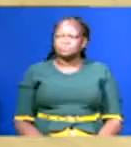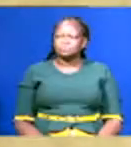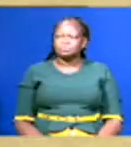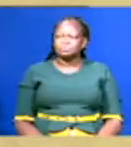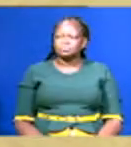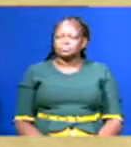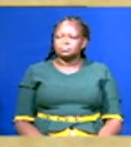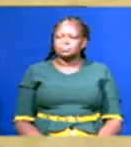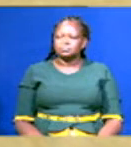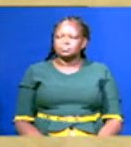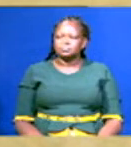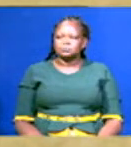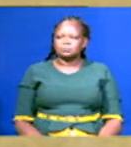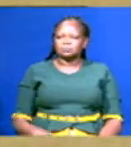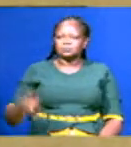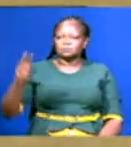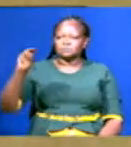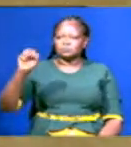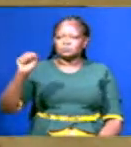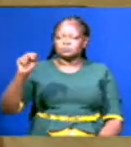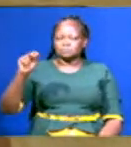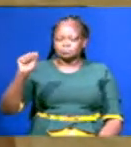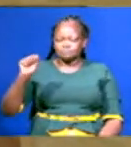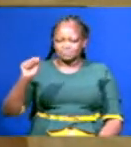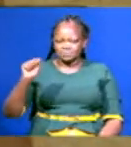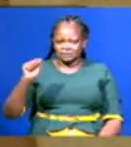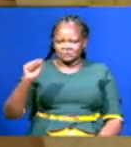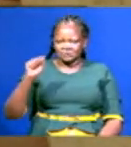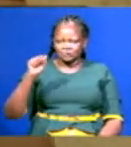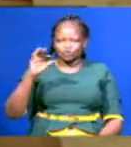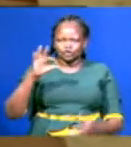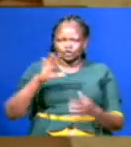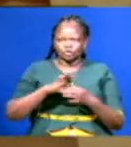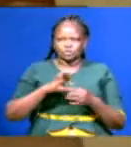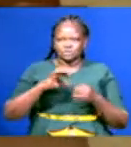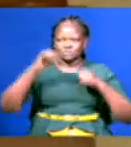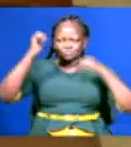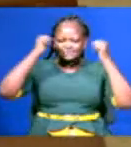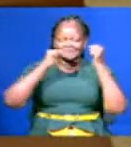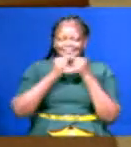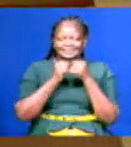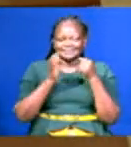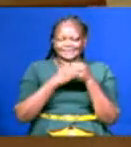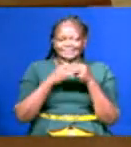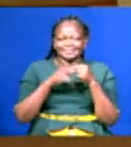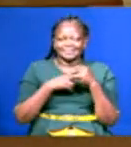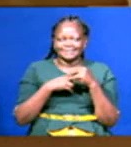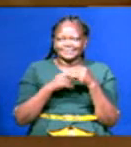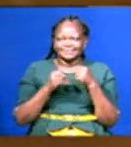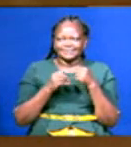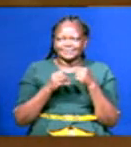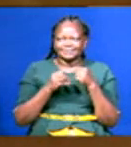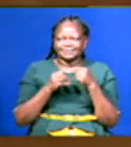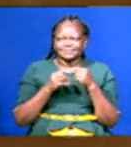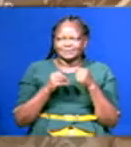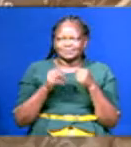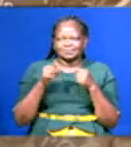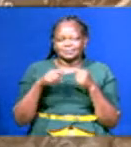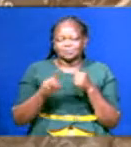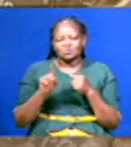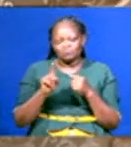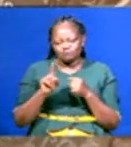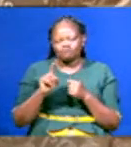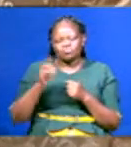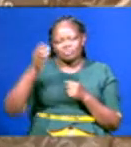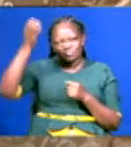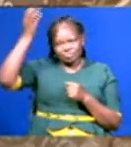Lieutenant Colonel Martha Njeri Waithaka joined the military in the late 1970s. Thanks to her nursing profession. Because